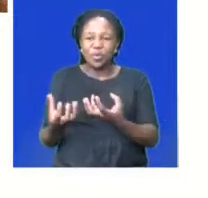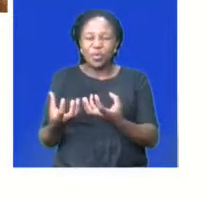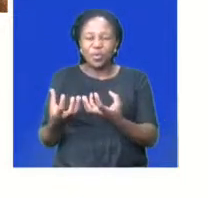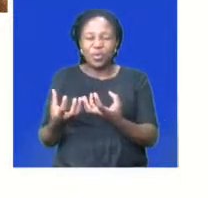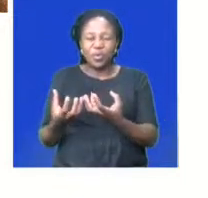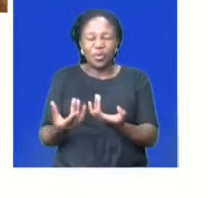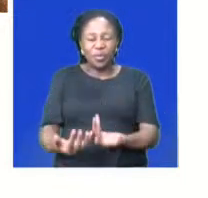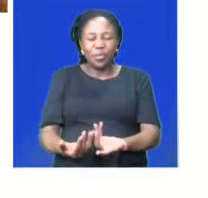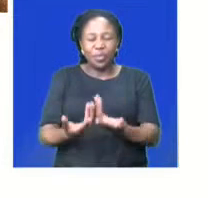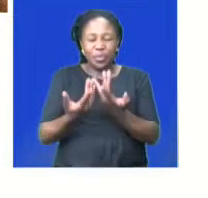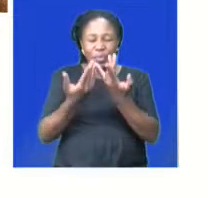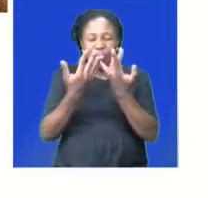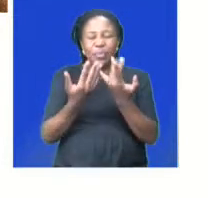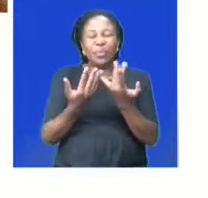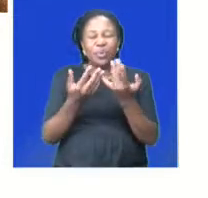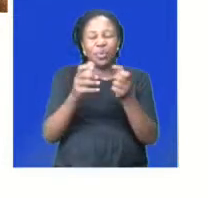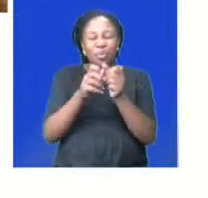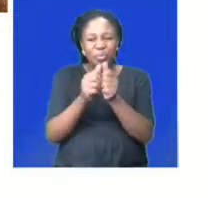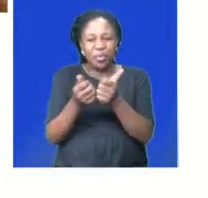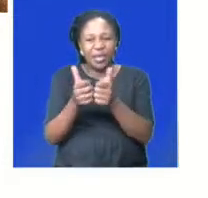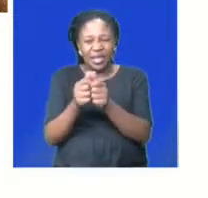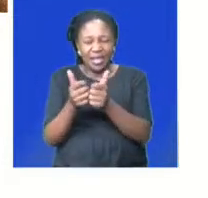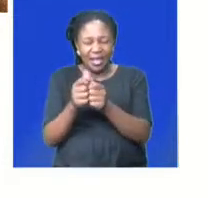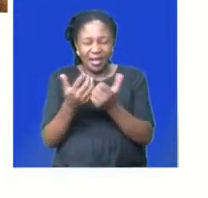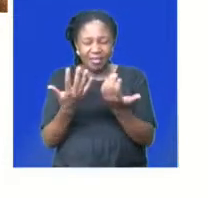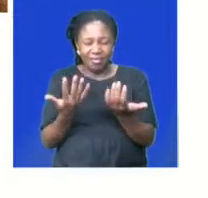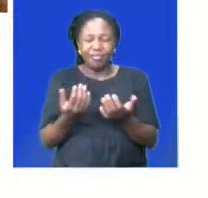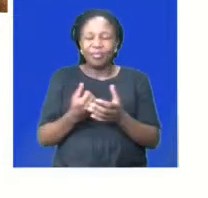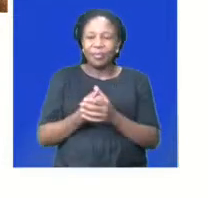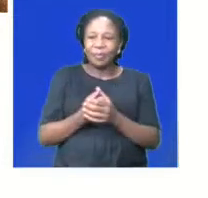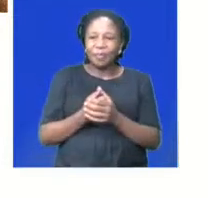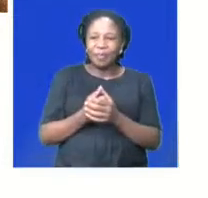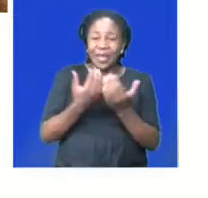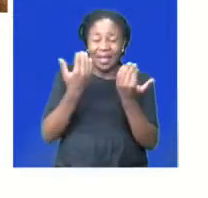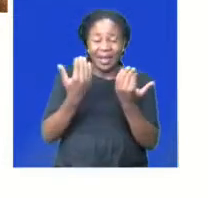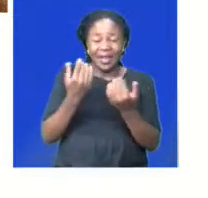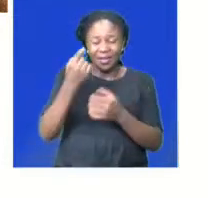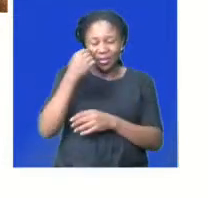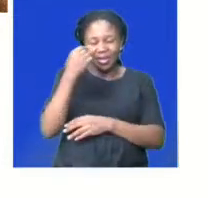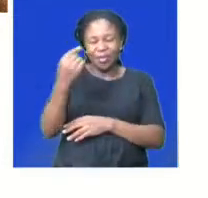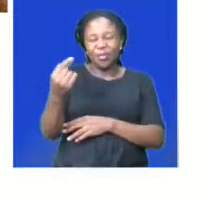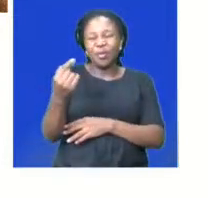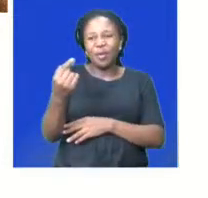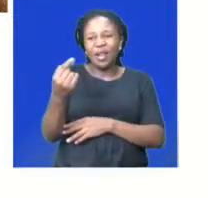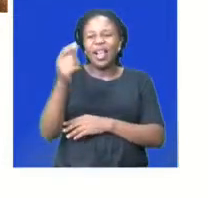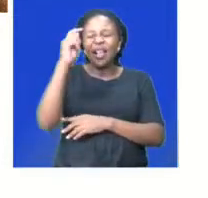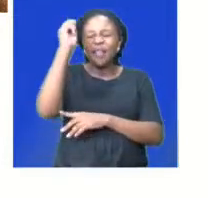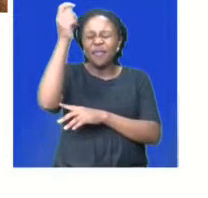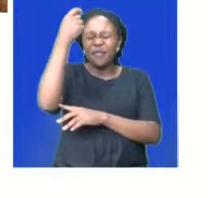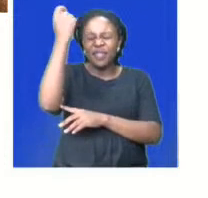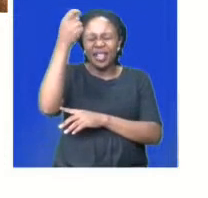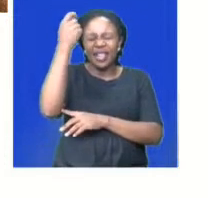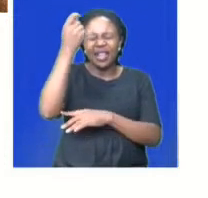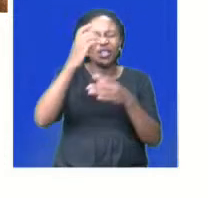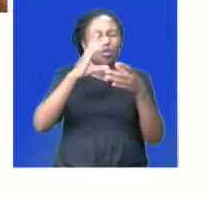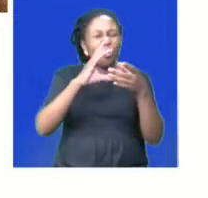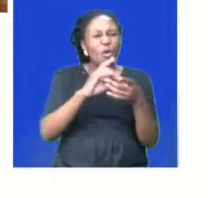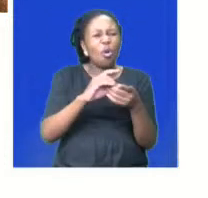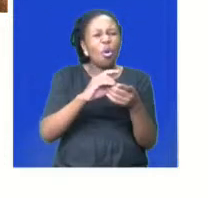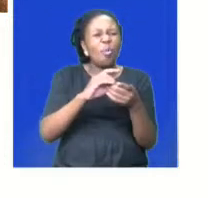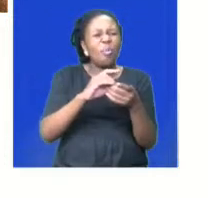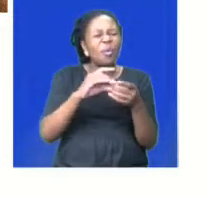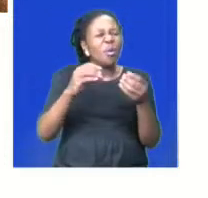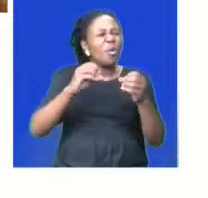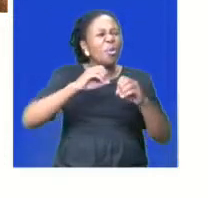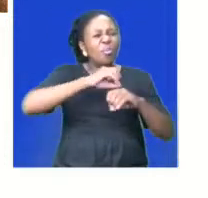crops. So in a village, we see that the homes are scattered all over the